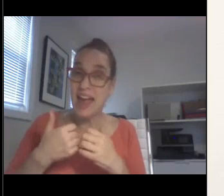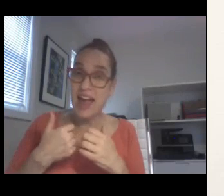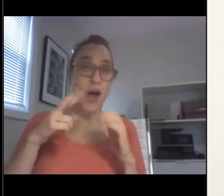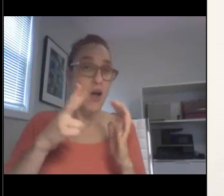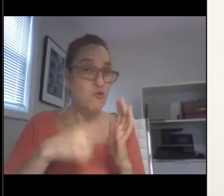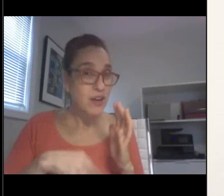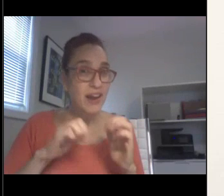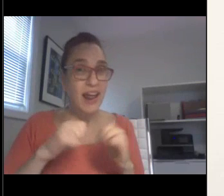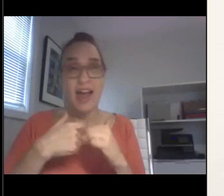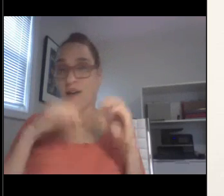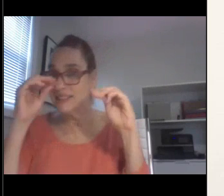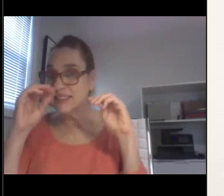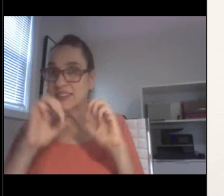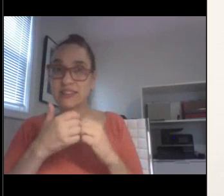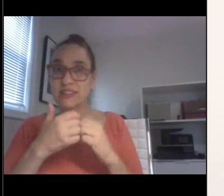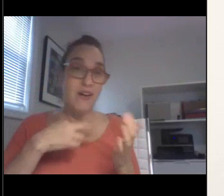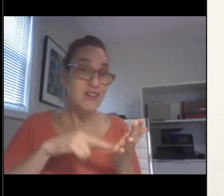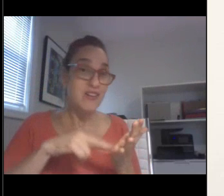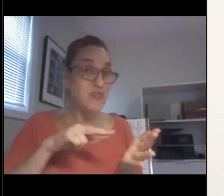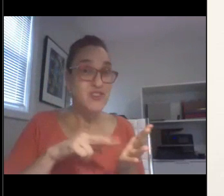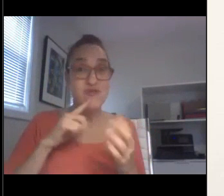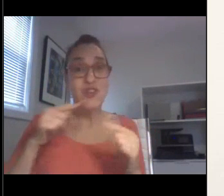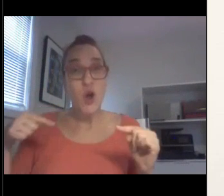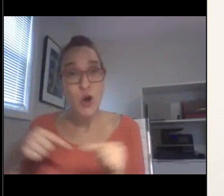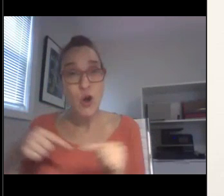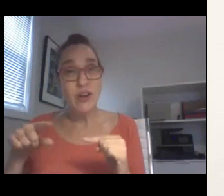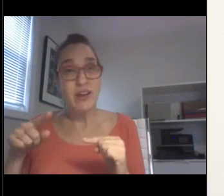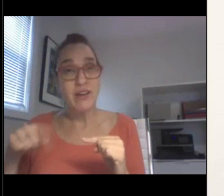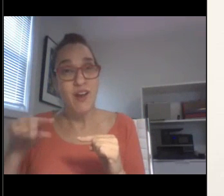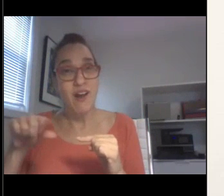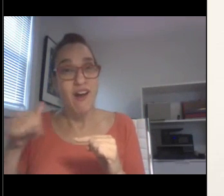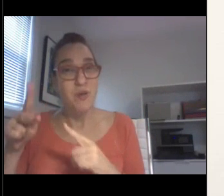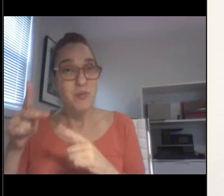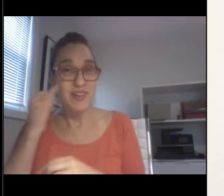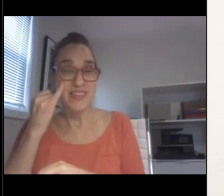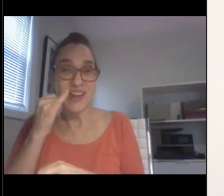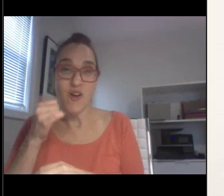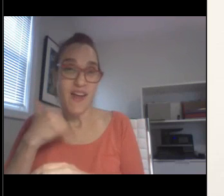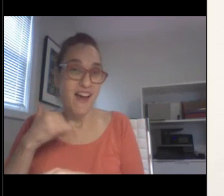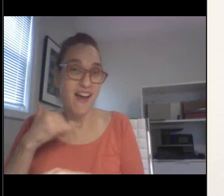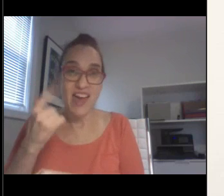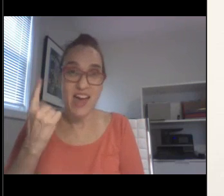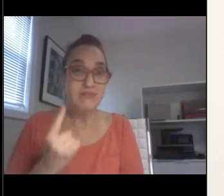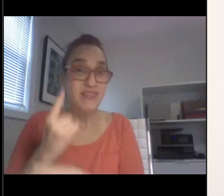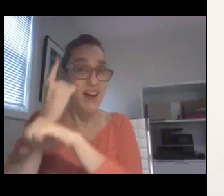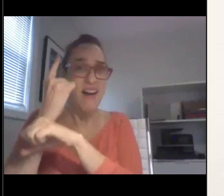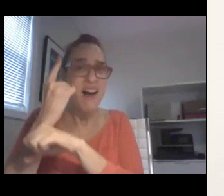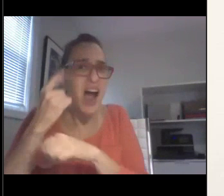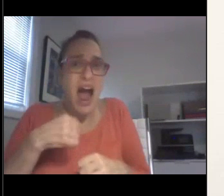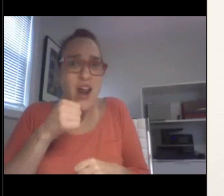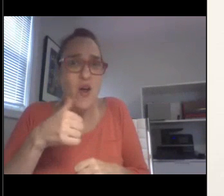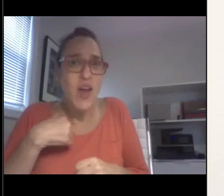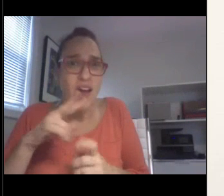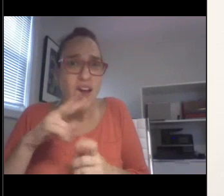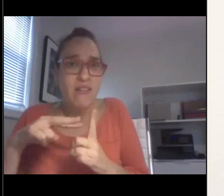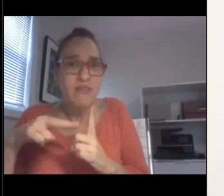your colleagues who do not have that privilege. They are not able to say that they don't speak from anywhere because their students can see